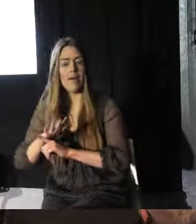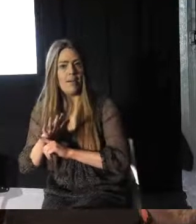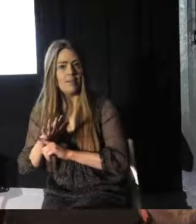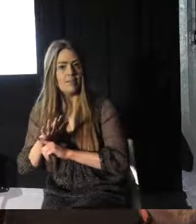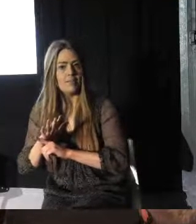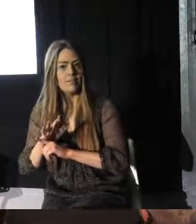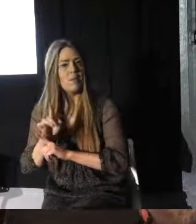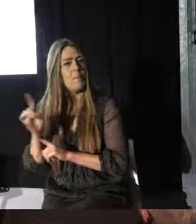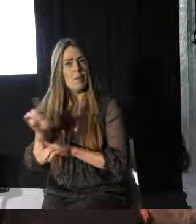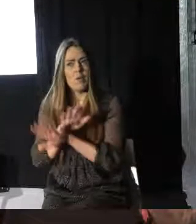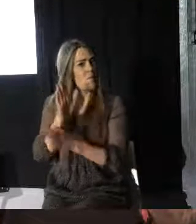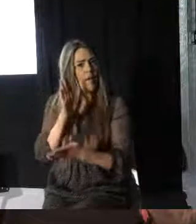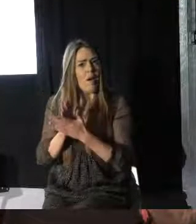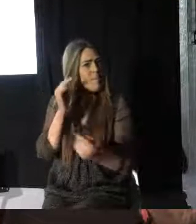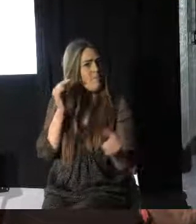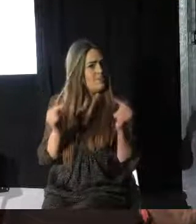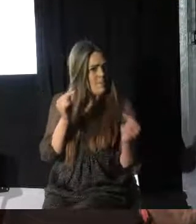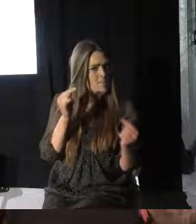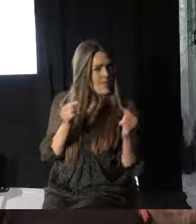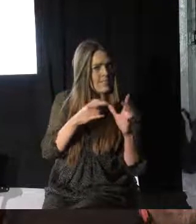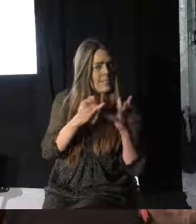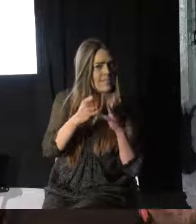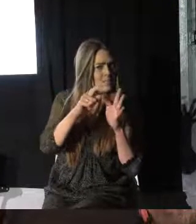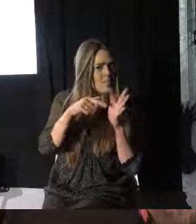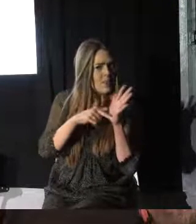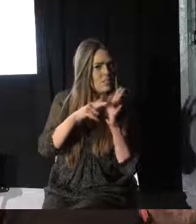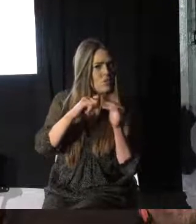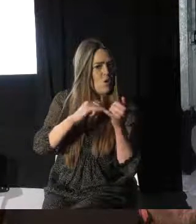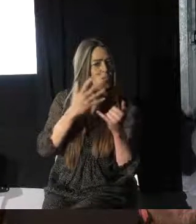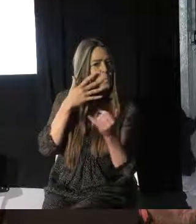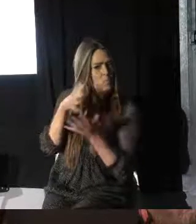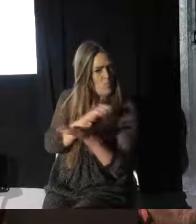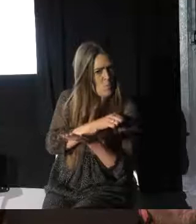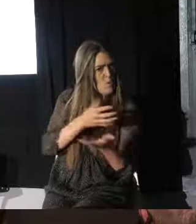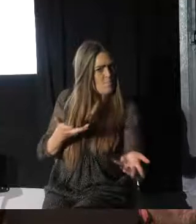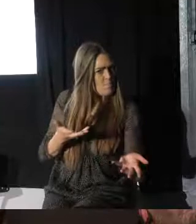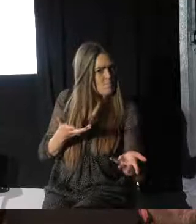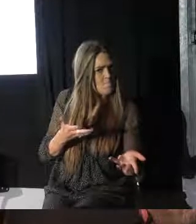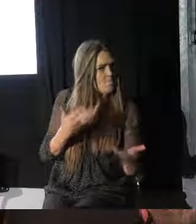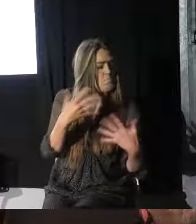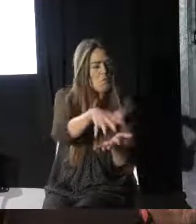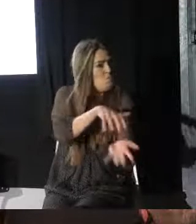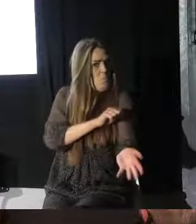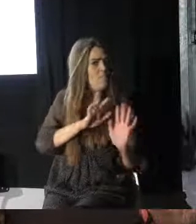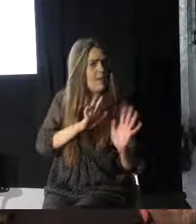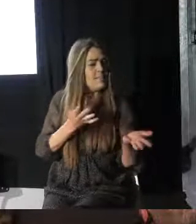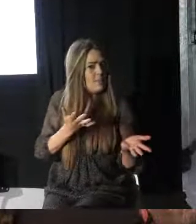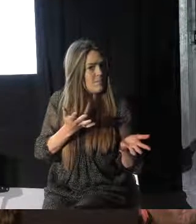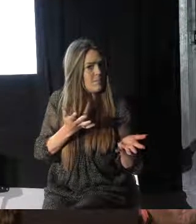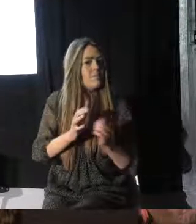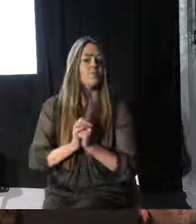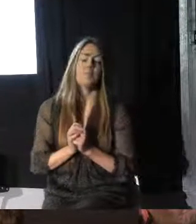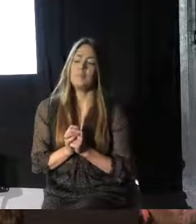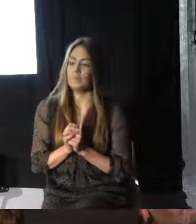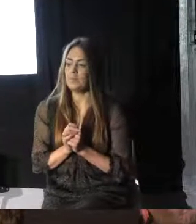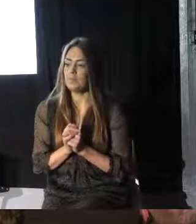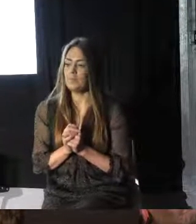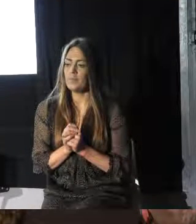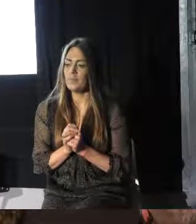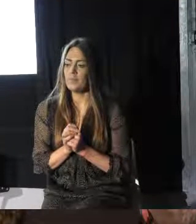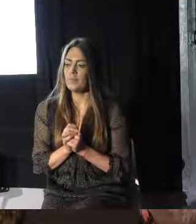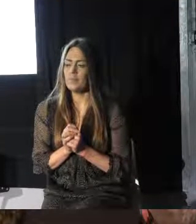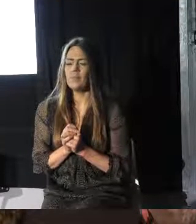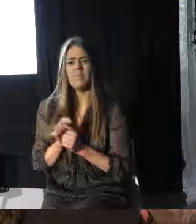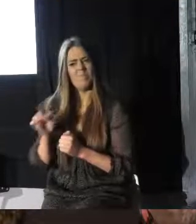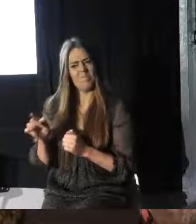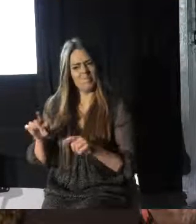didn't debate the asbestos when they removed it. They just removed it. In what sense is